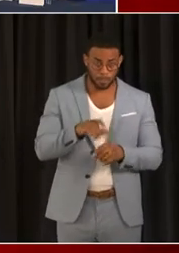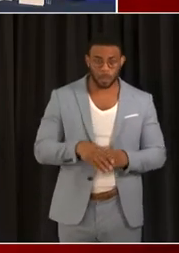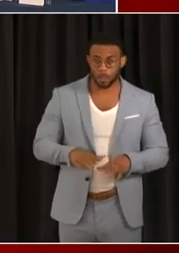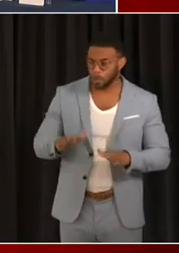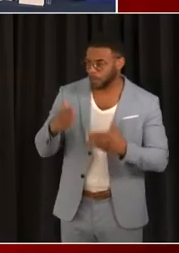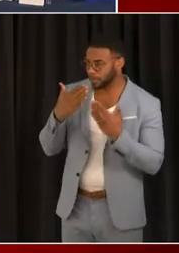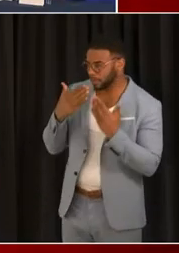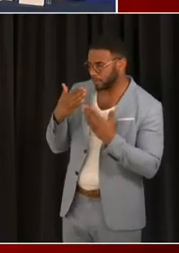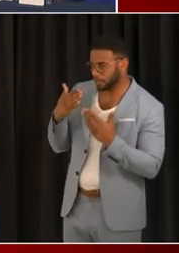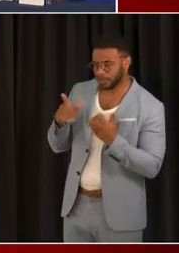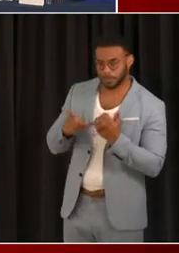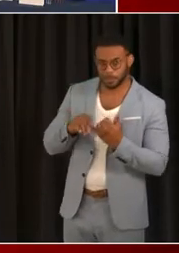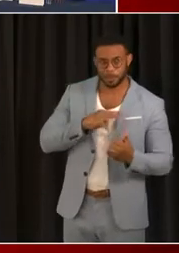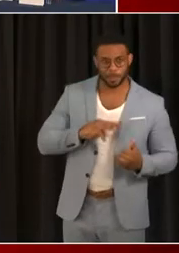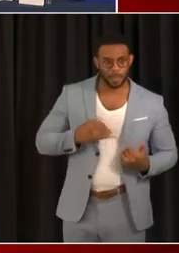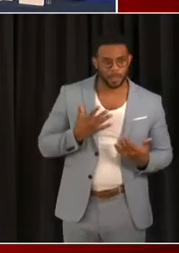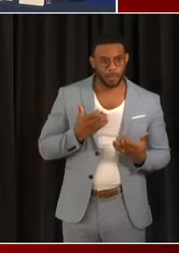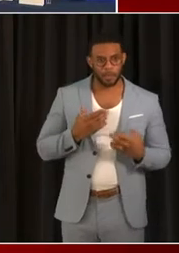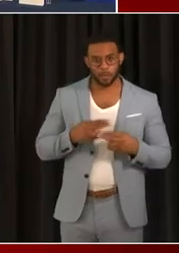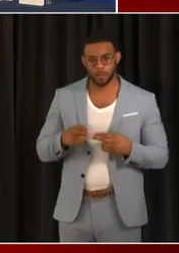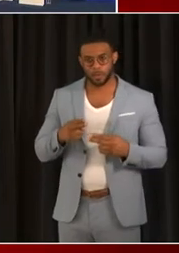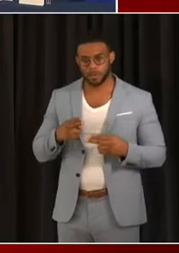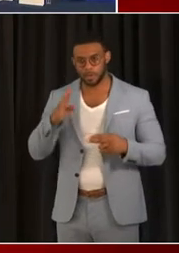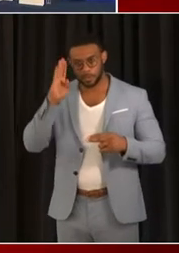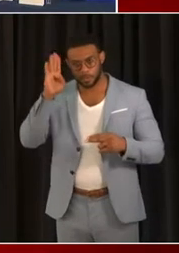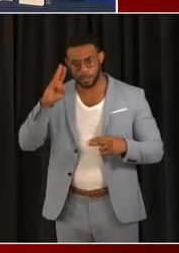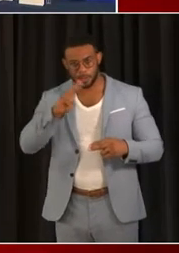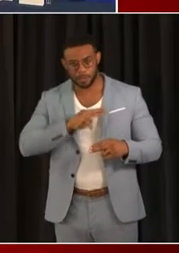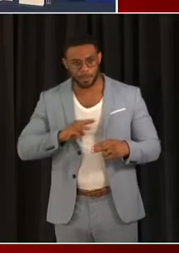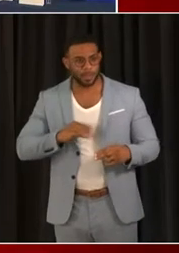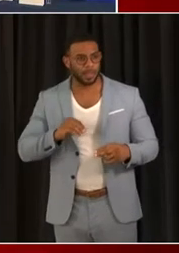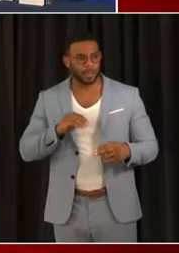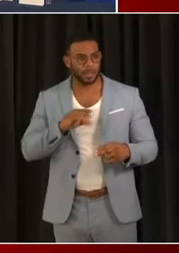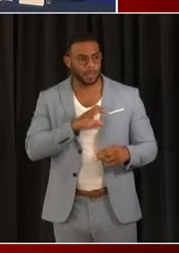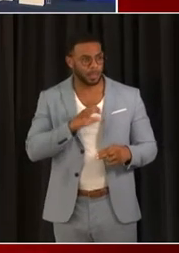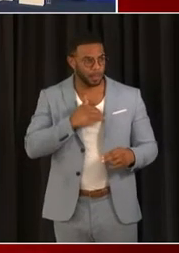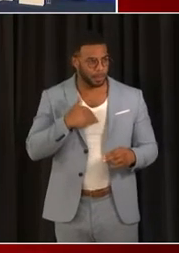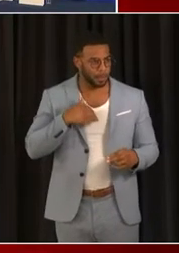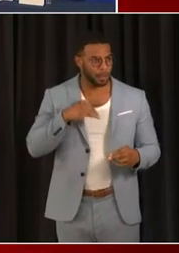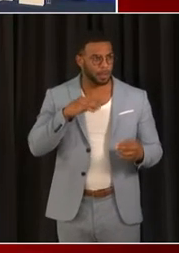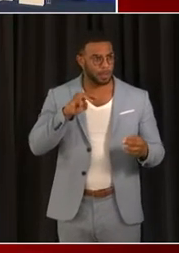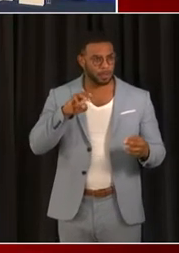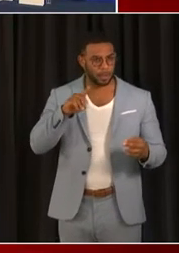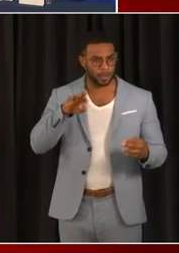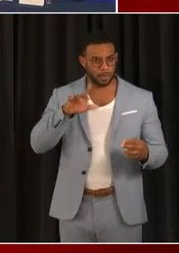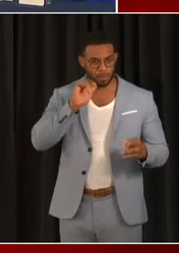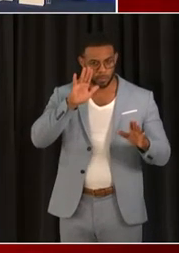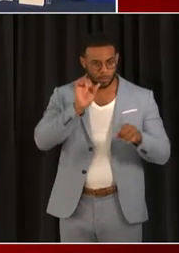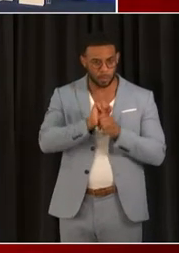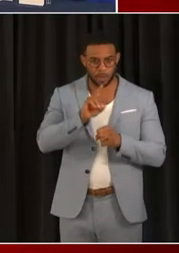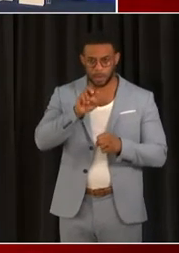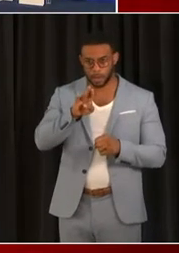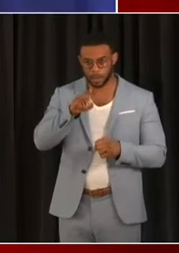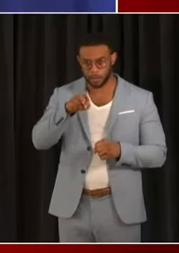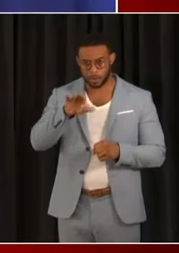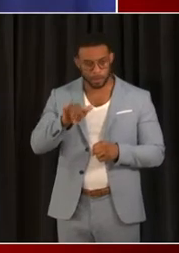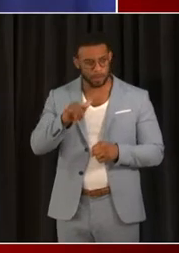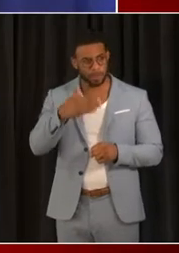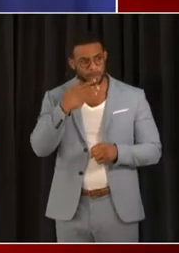well. Great. Thank you, Deputy Mayor. I want to greet the mayor as well, and then Councilmember McDuffie for all of his great work. Dr.